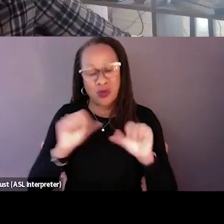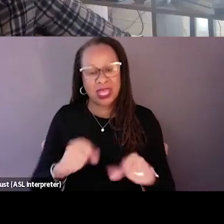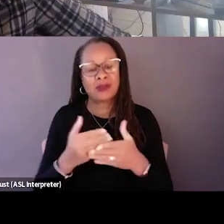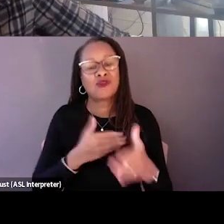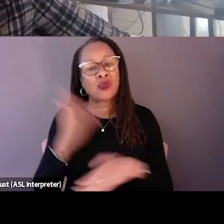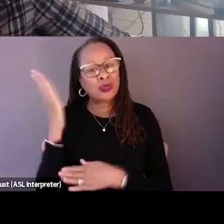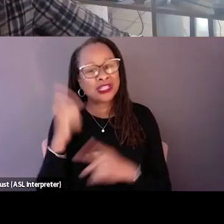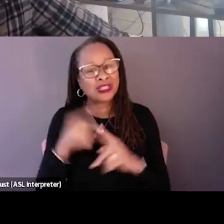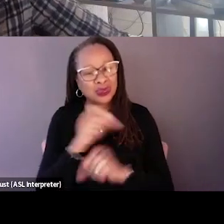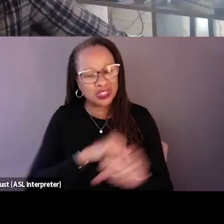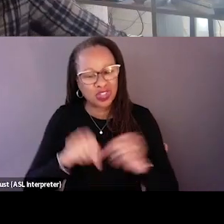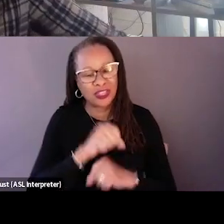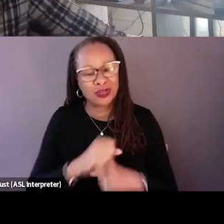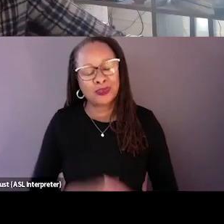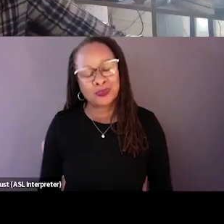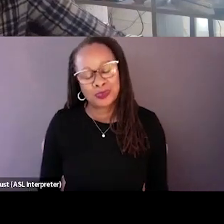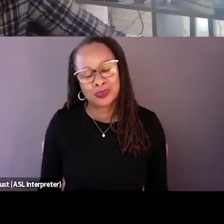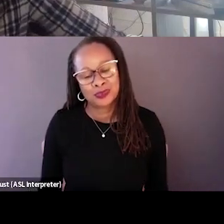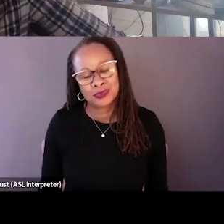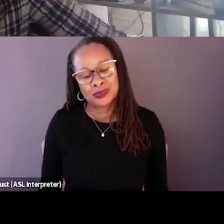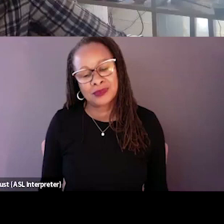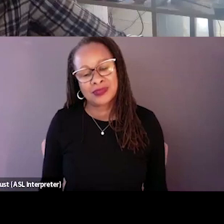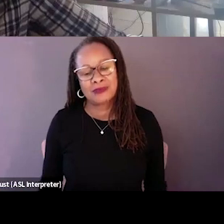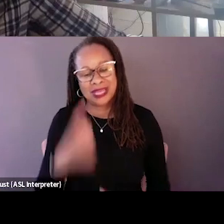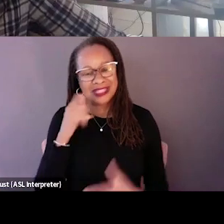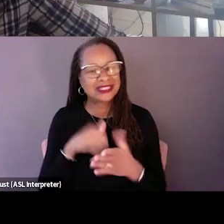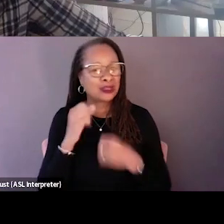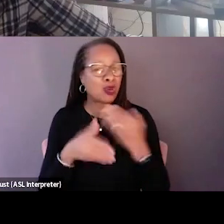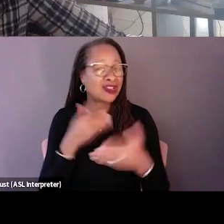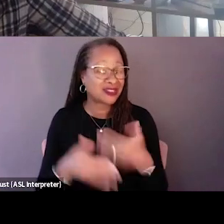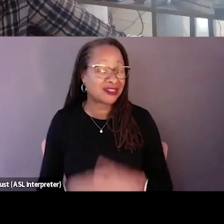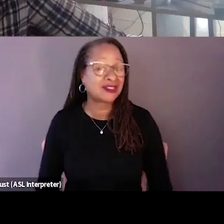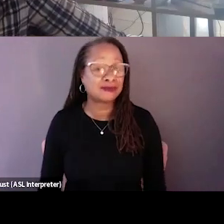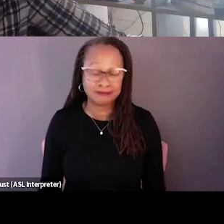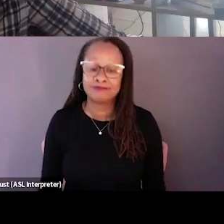other, because it's a process.